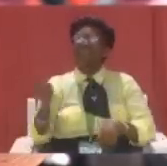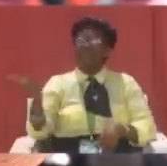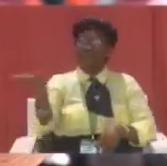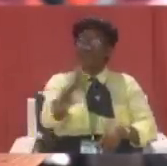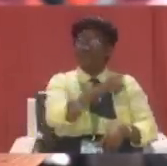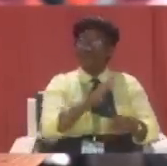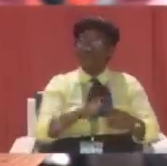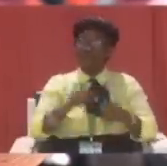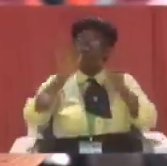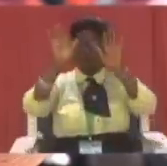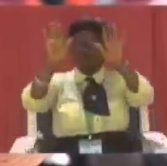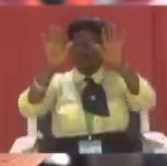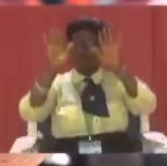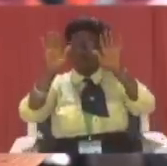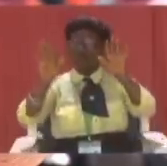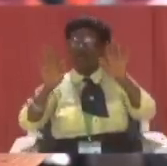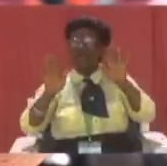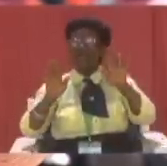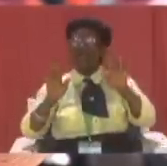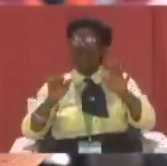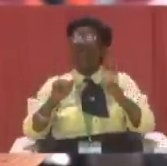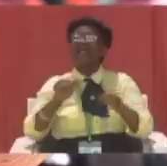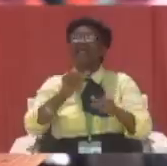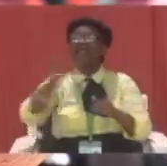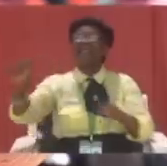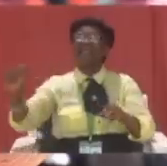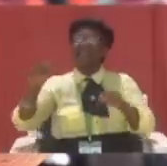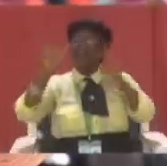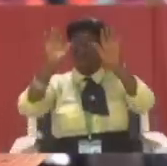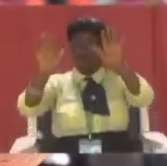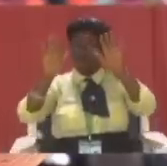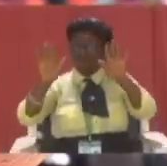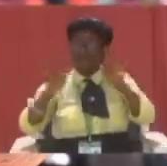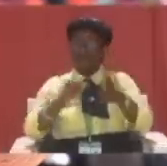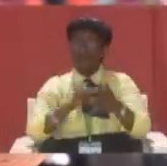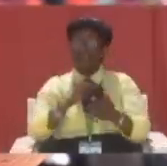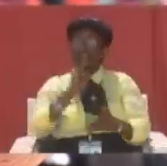A wonder is that which causes you to open your mouth wide,